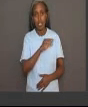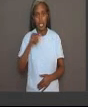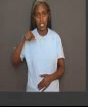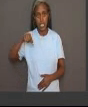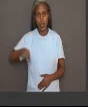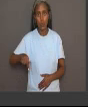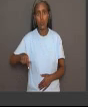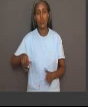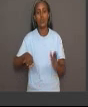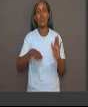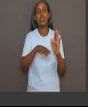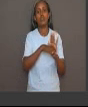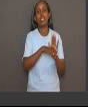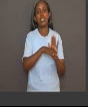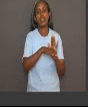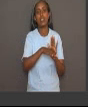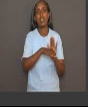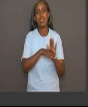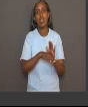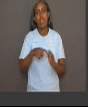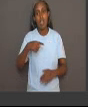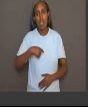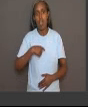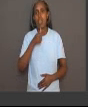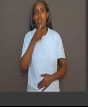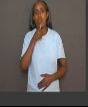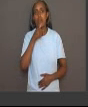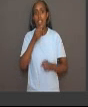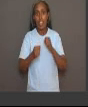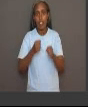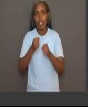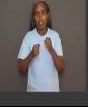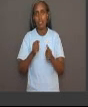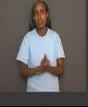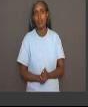Q to represent I am an athlete.